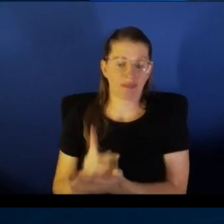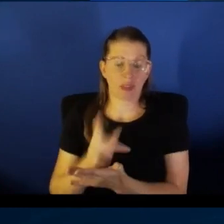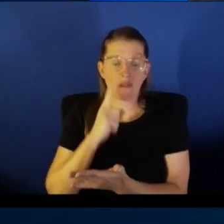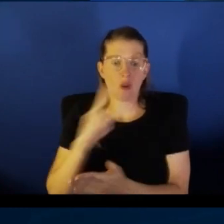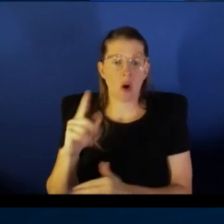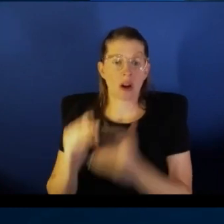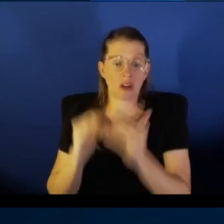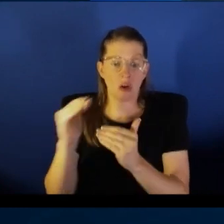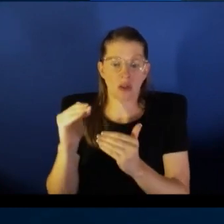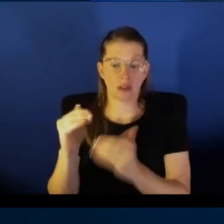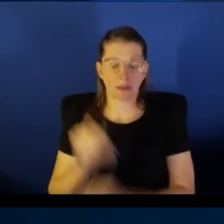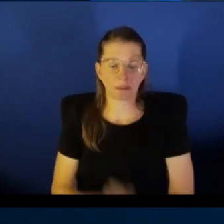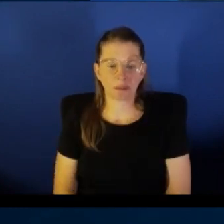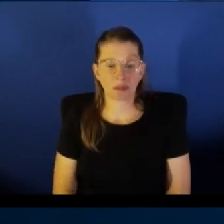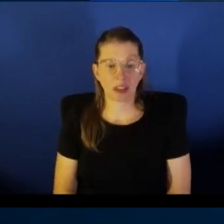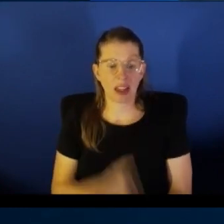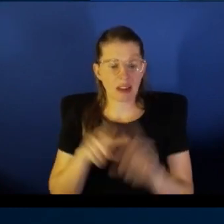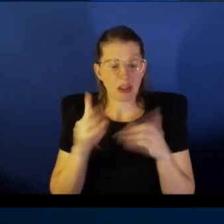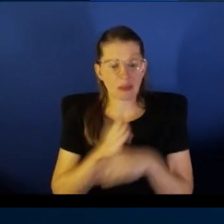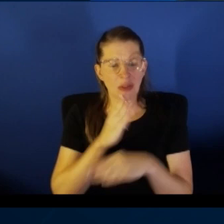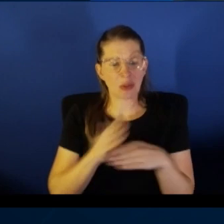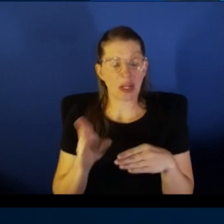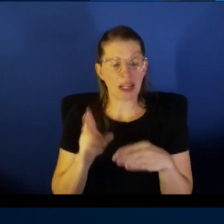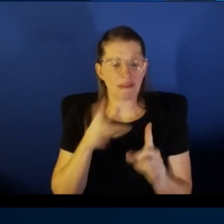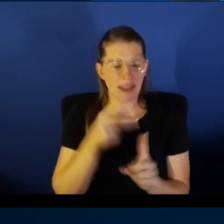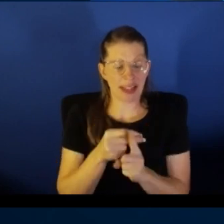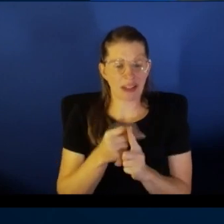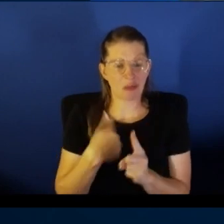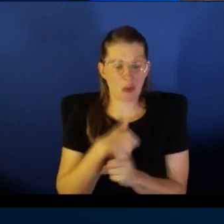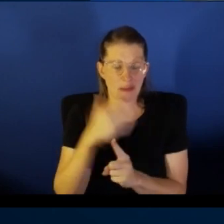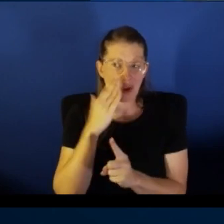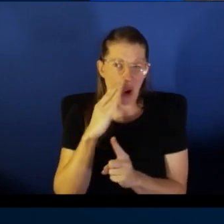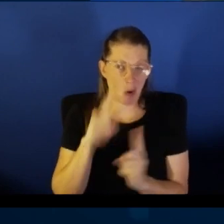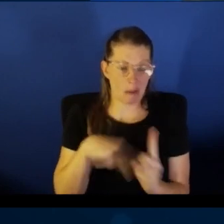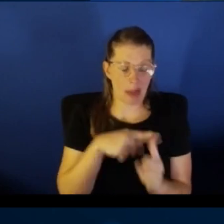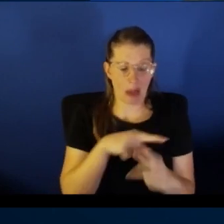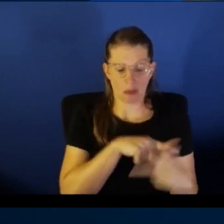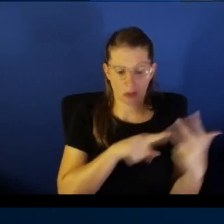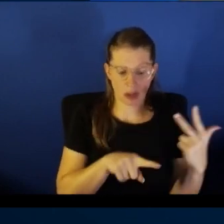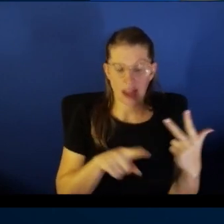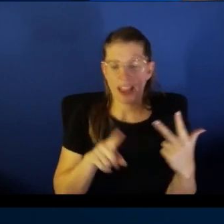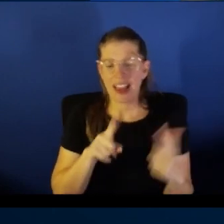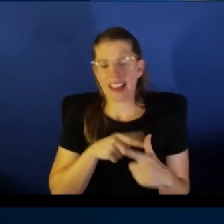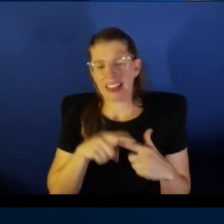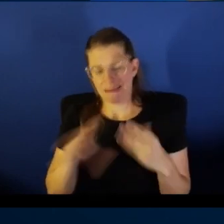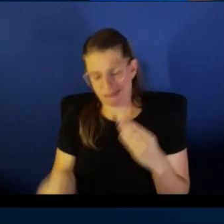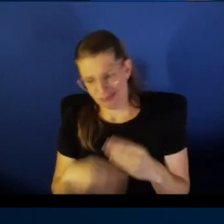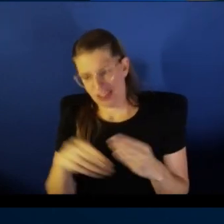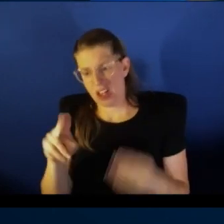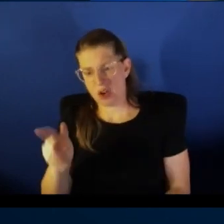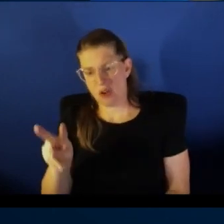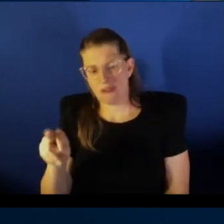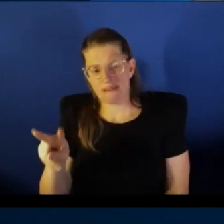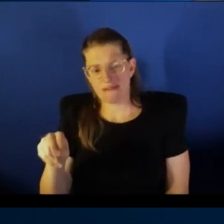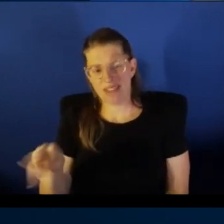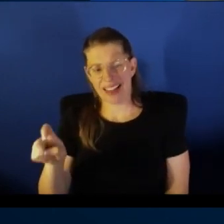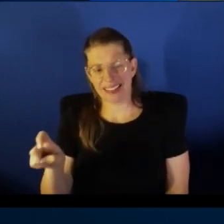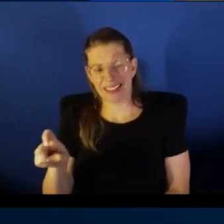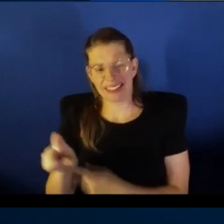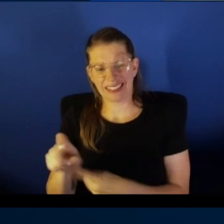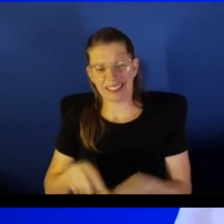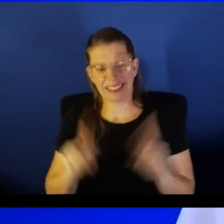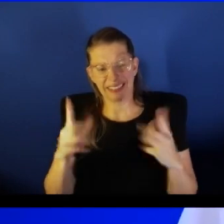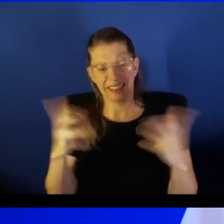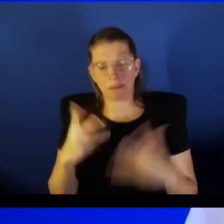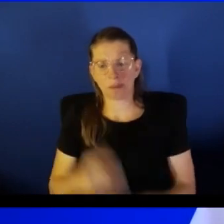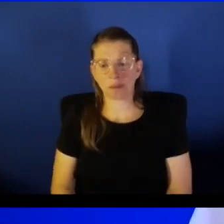us the difference between the vaccines we've been hearing about for the last year and a half and Novavax. What would be the difference? Anything? Yes, the mechanism that they're